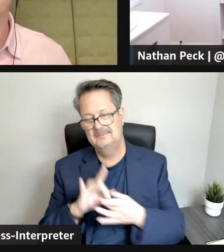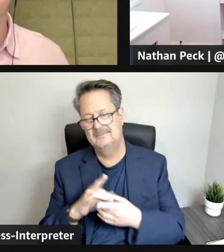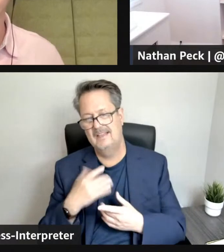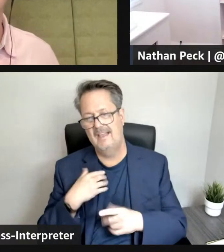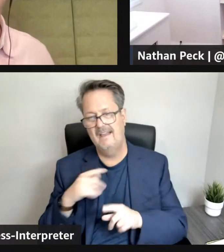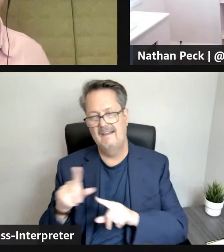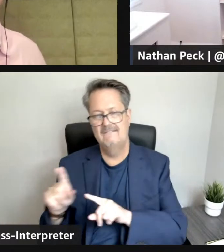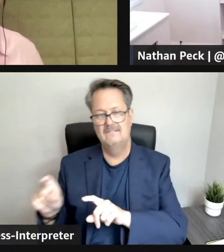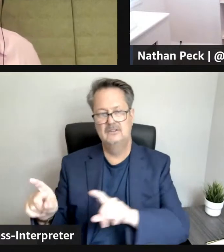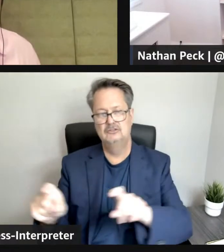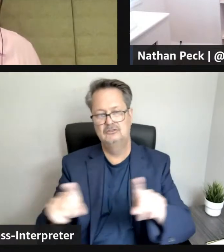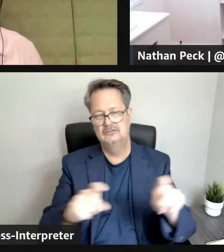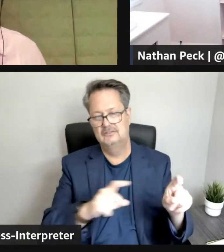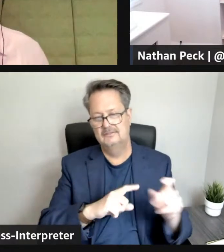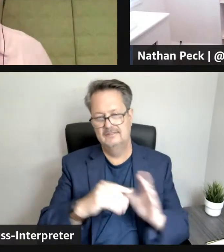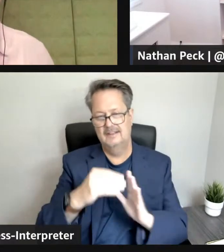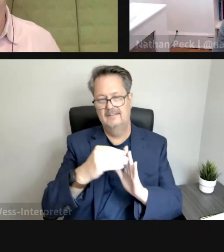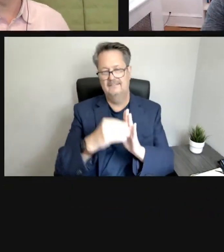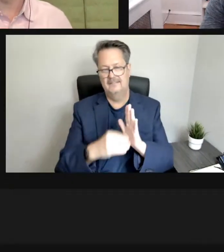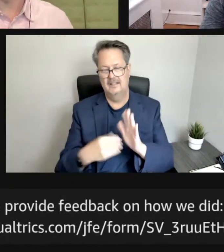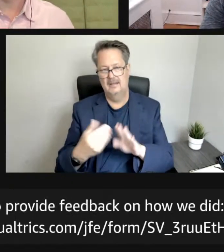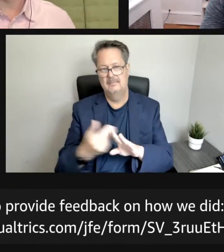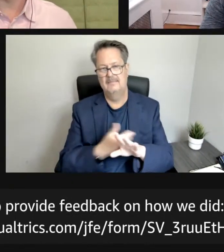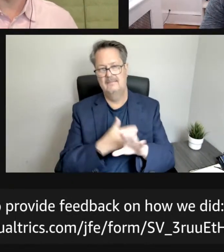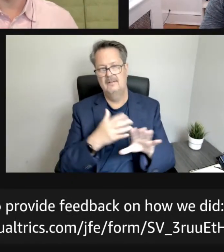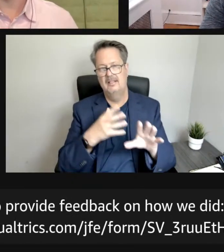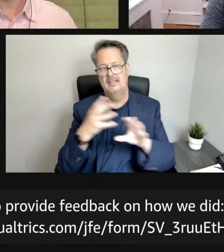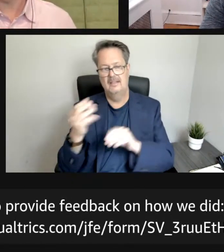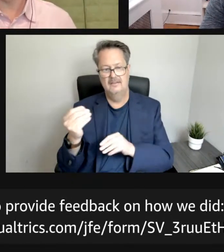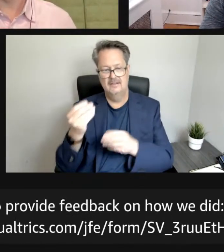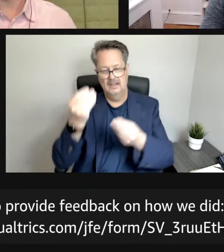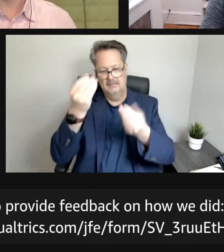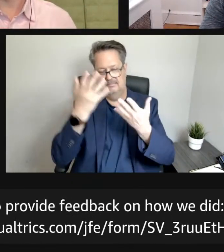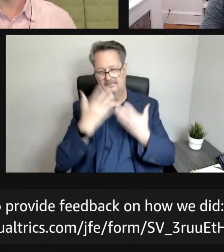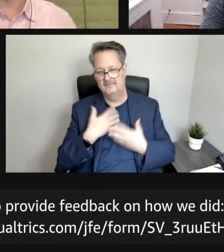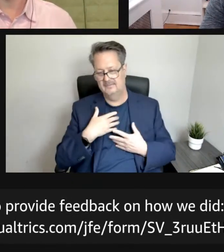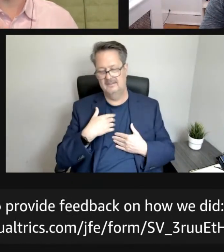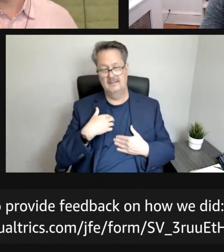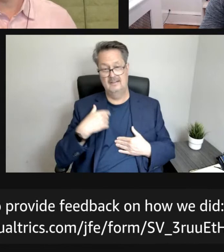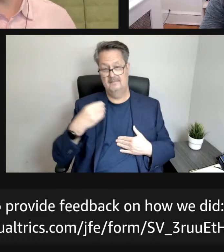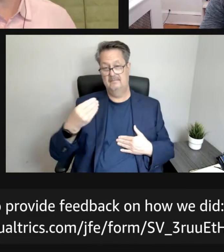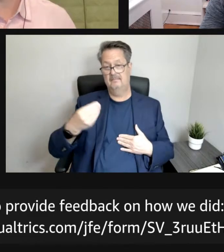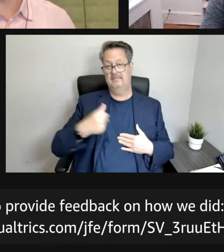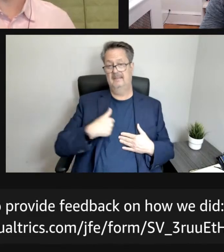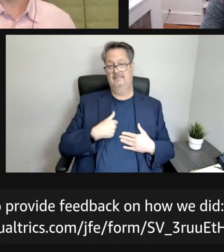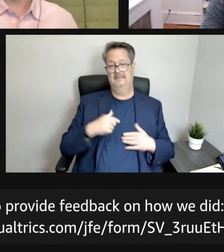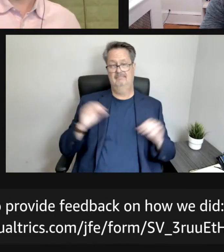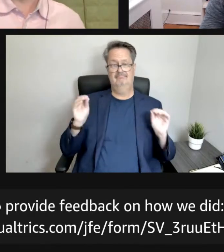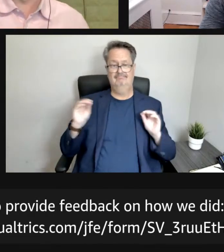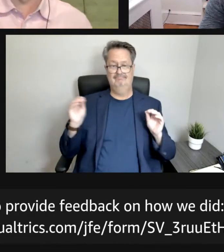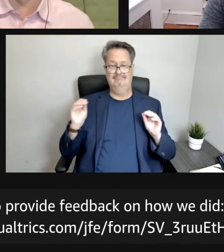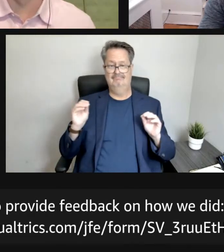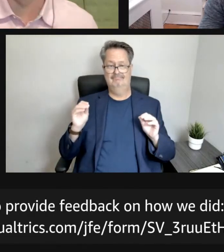out first before you go. I've been told I don't get paid unless you do it. I'm joking.